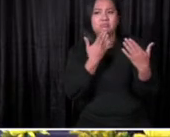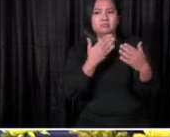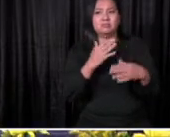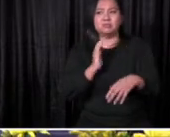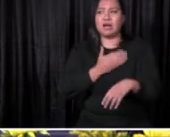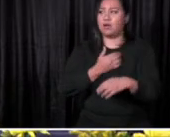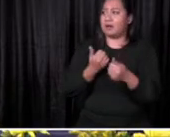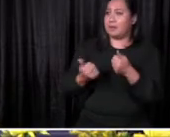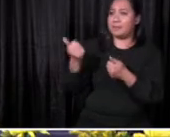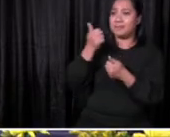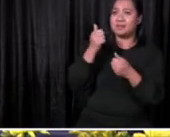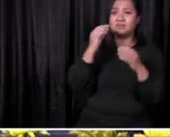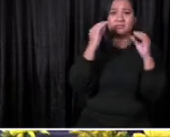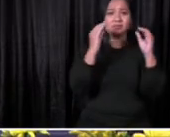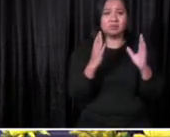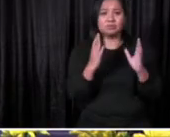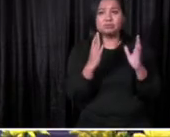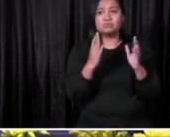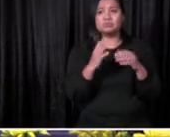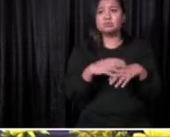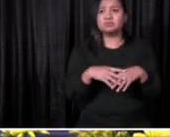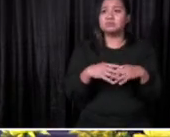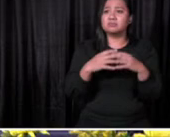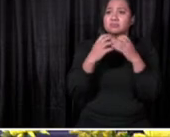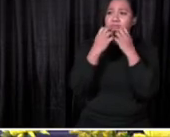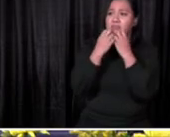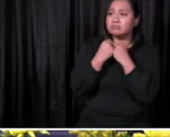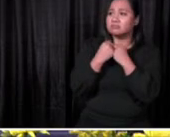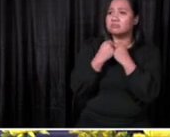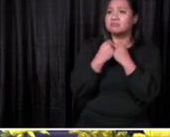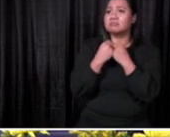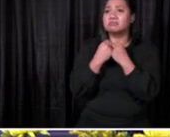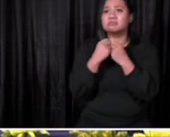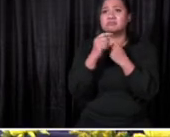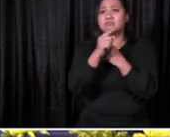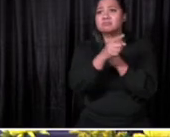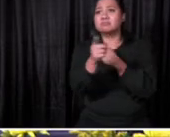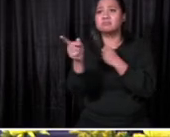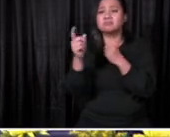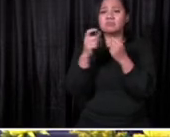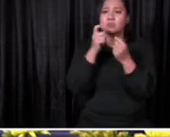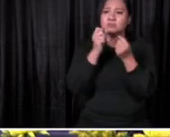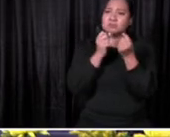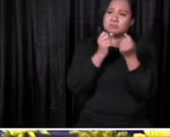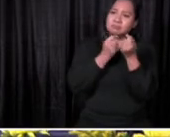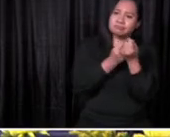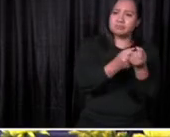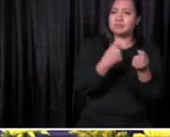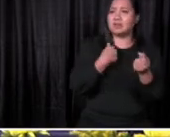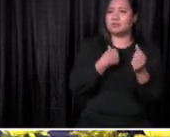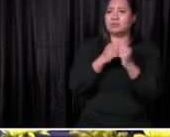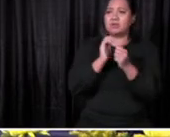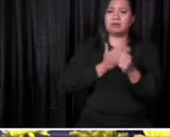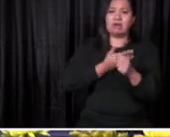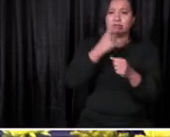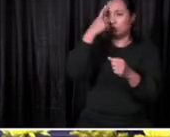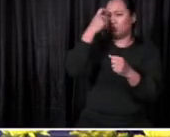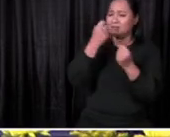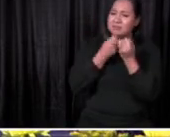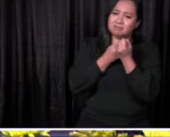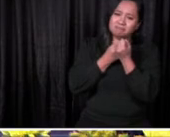faculties, beloved, and God for believing in our dreams and staying with us until our glorious